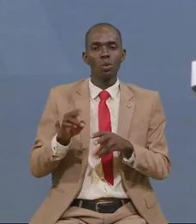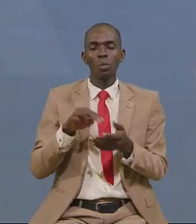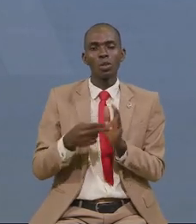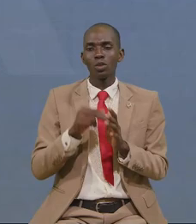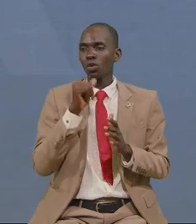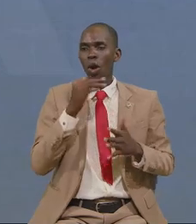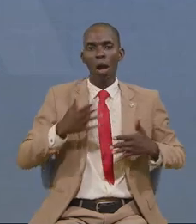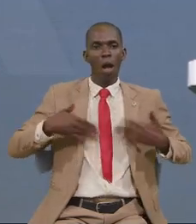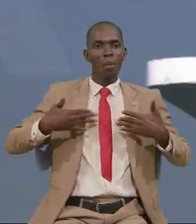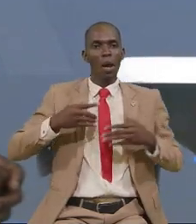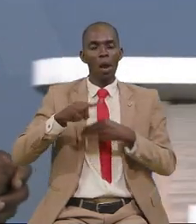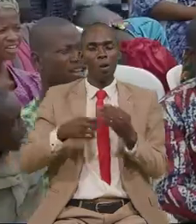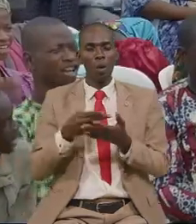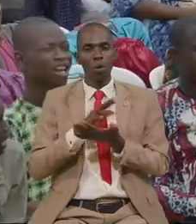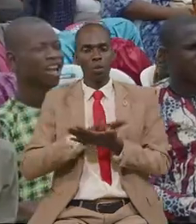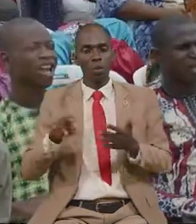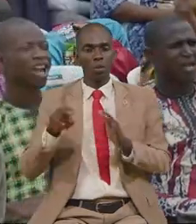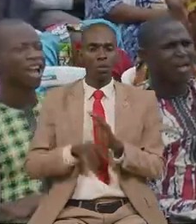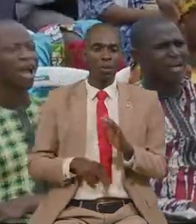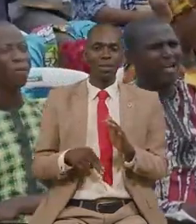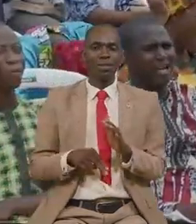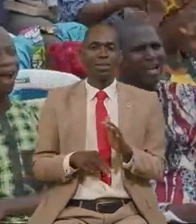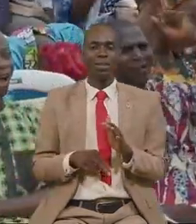pure heart, about sanctification.